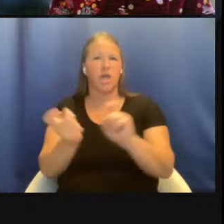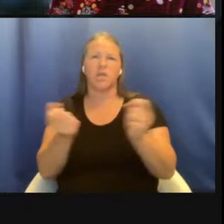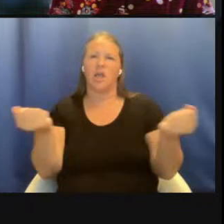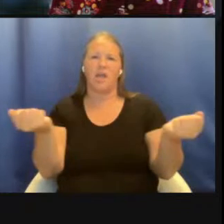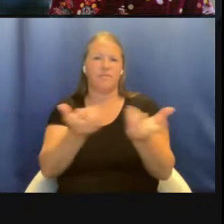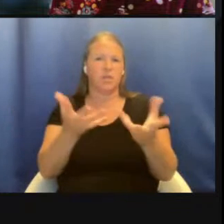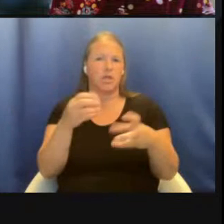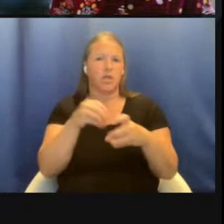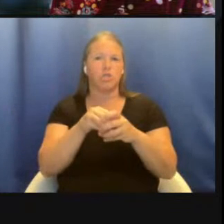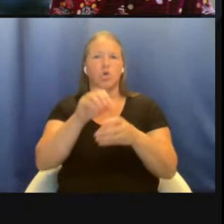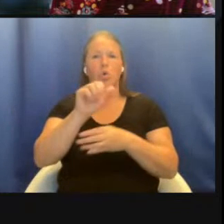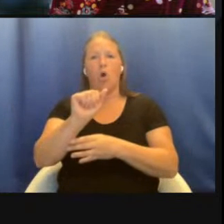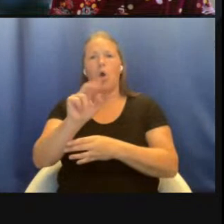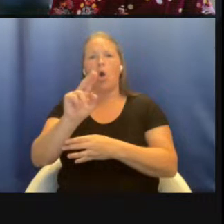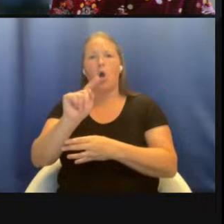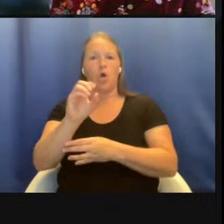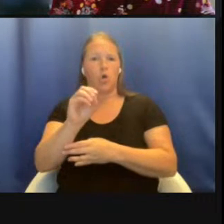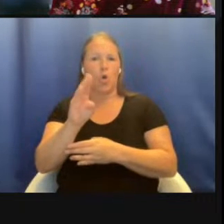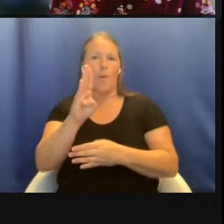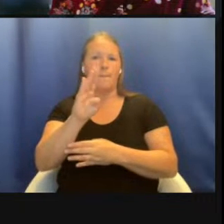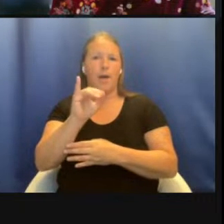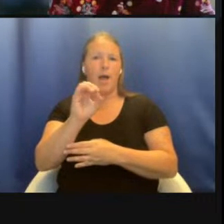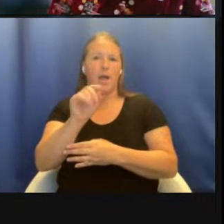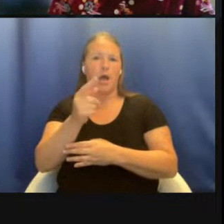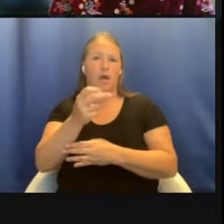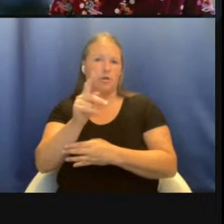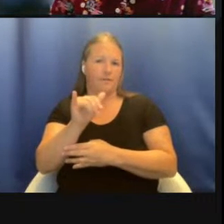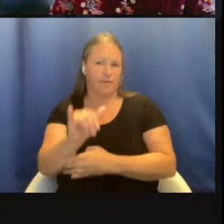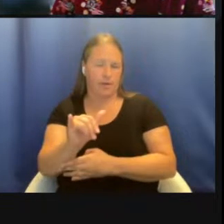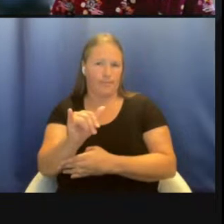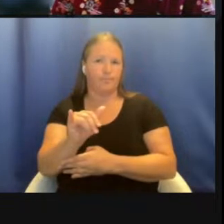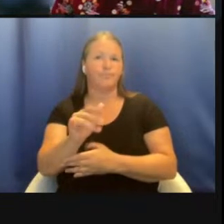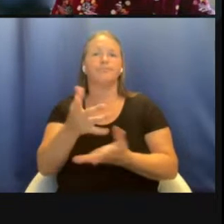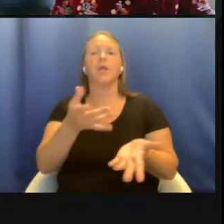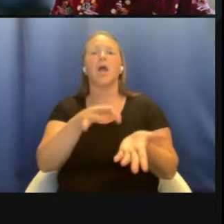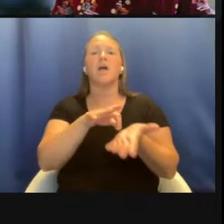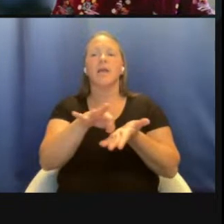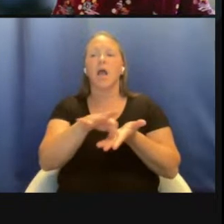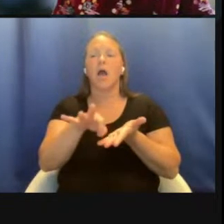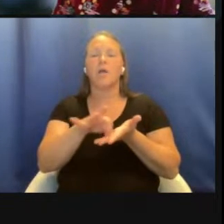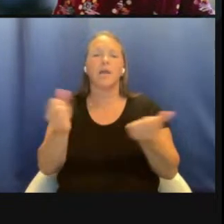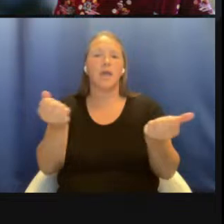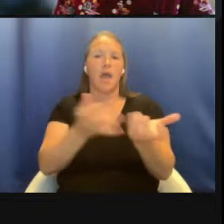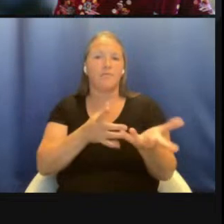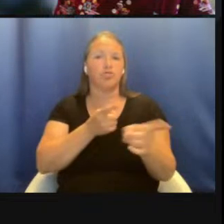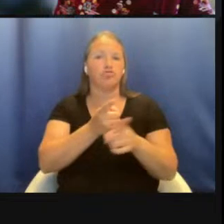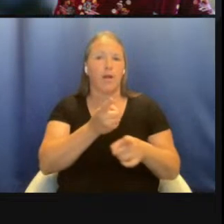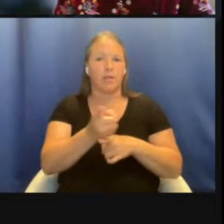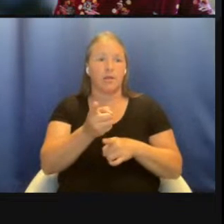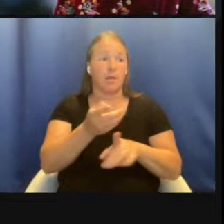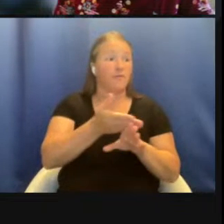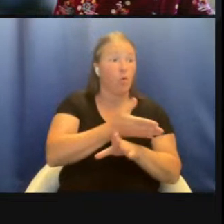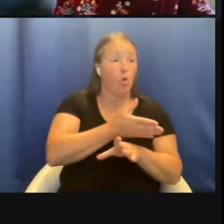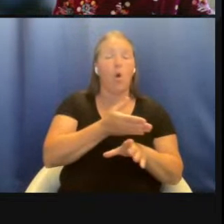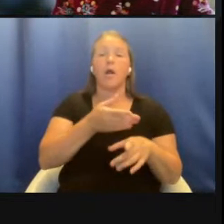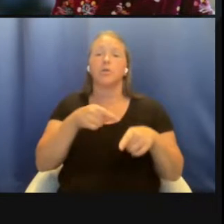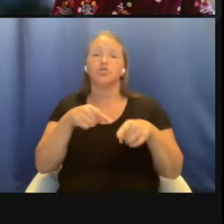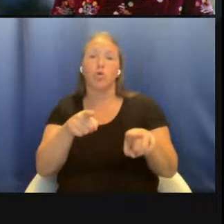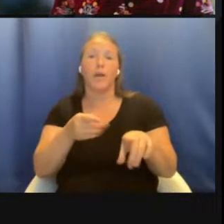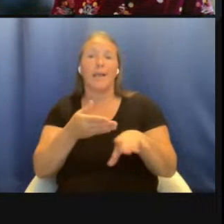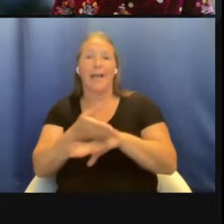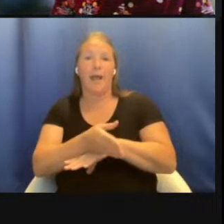of her possessions on a regular basis, not only before she left for Europe during her 8 trips to Europe between